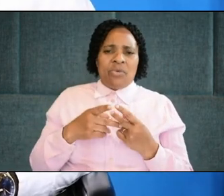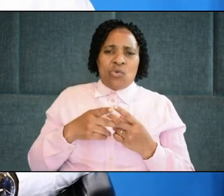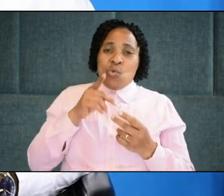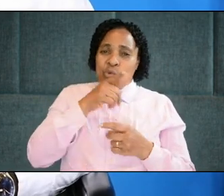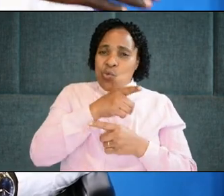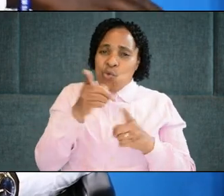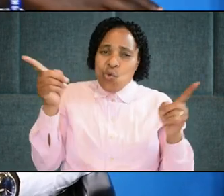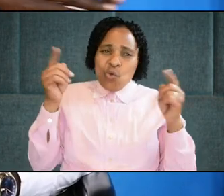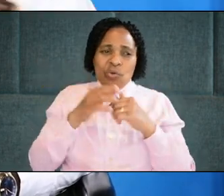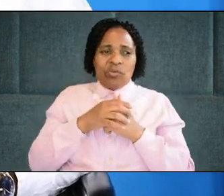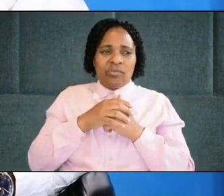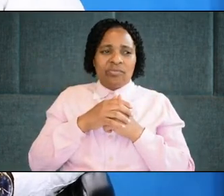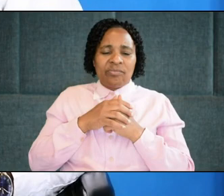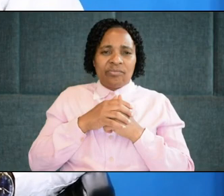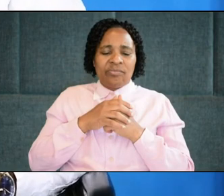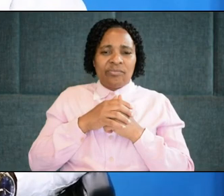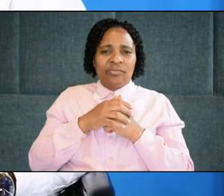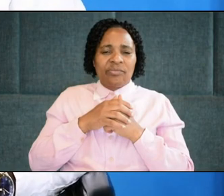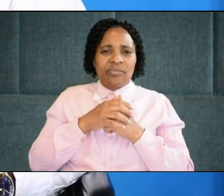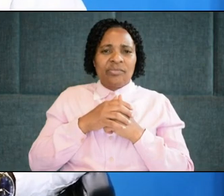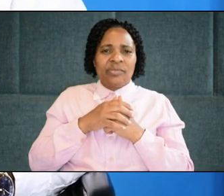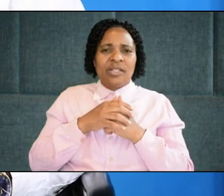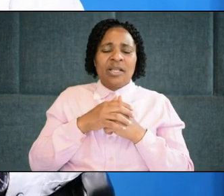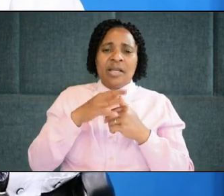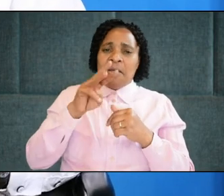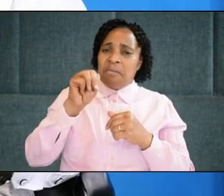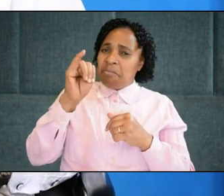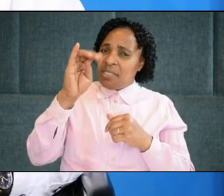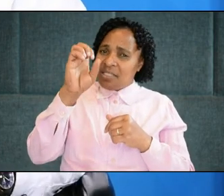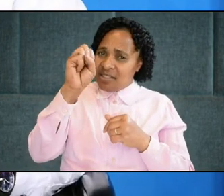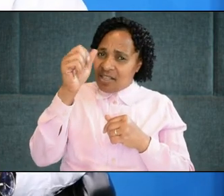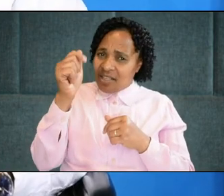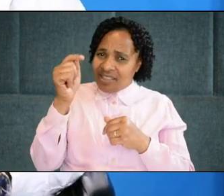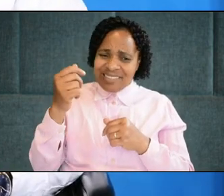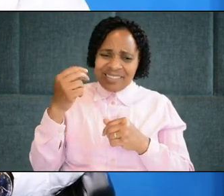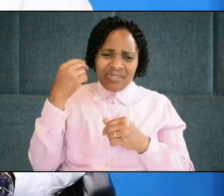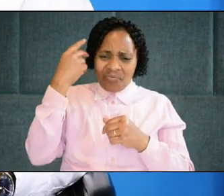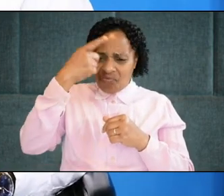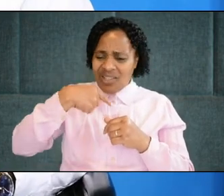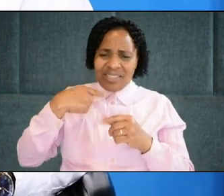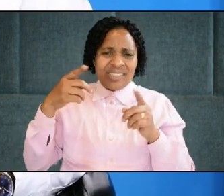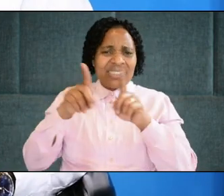are, let's say you, Misati probably looks like a policeman,